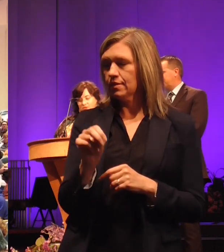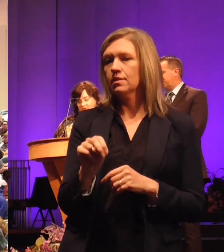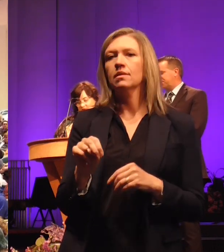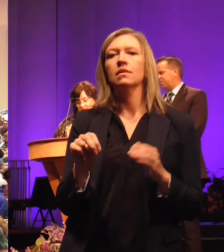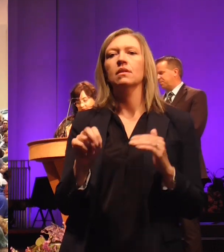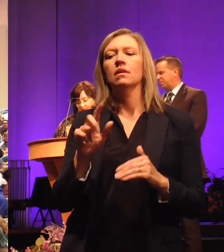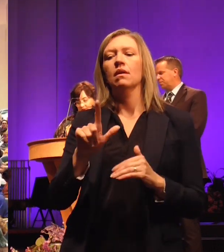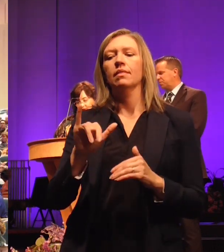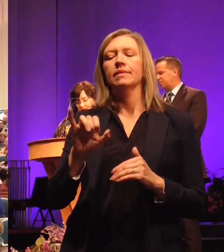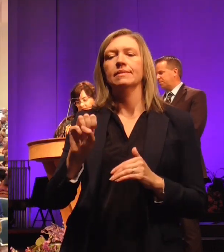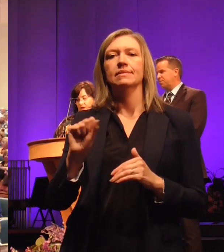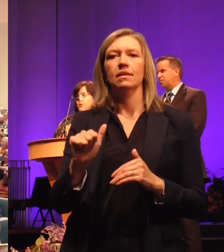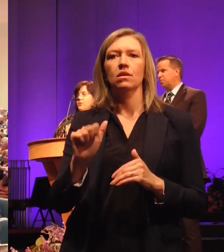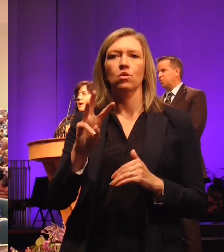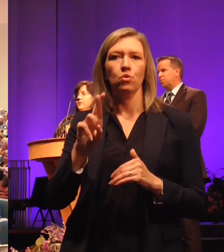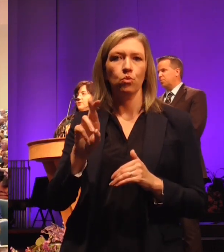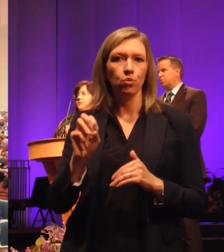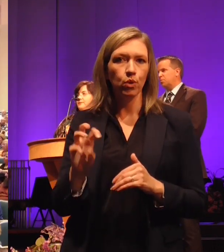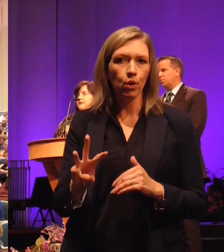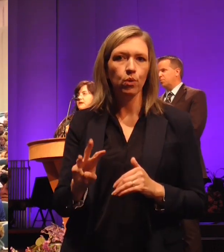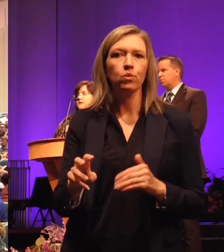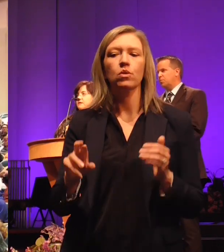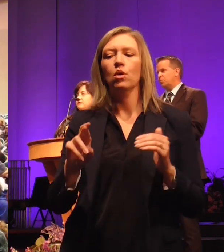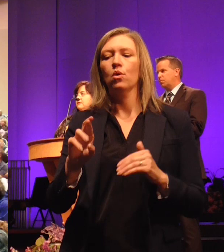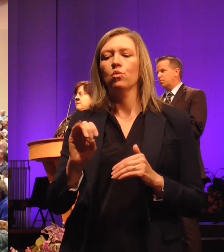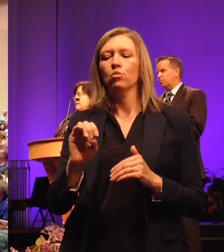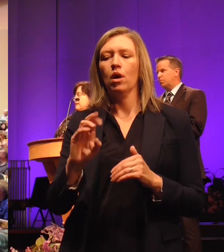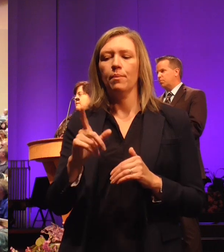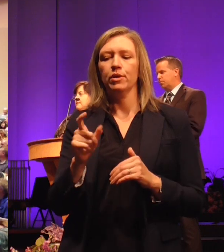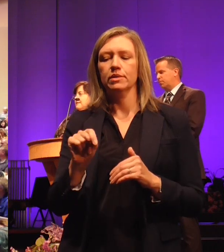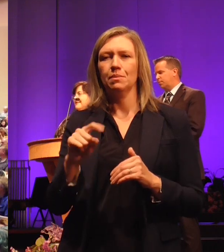Lisa Rowe, Robert Plimpton,